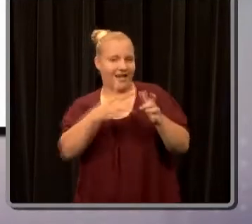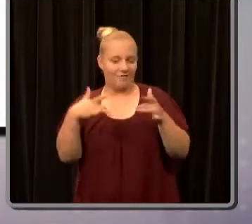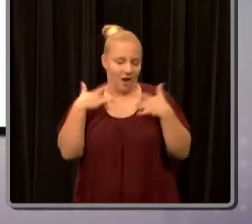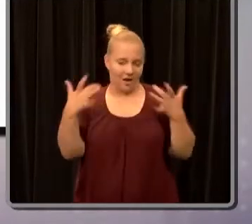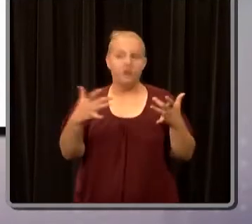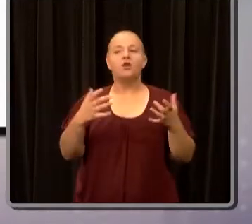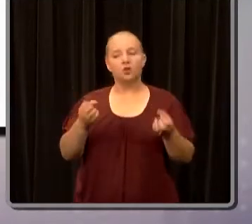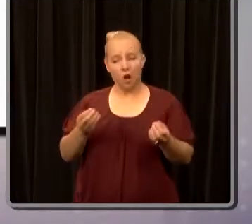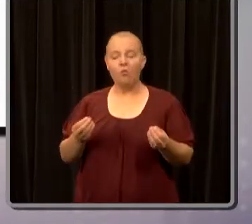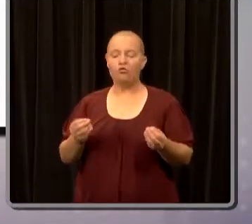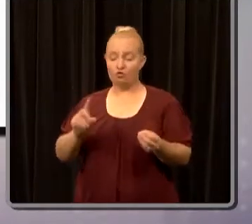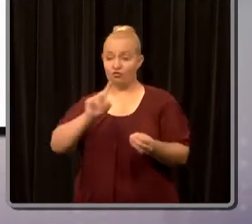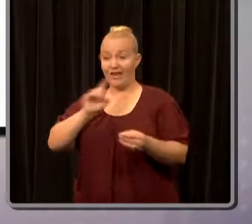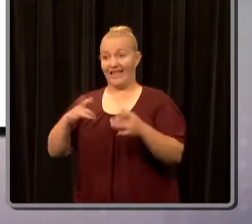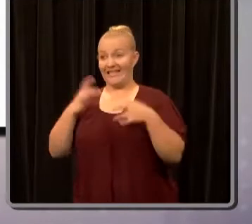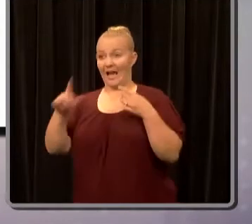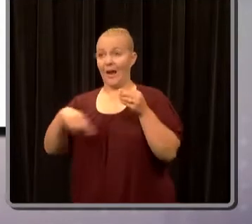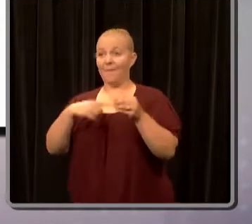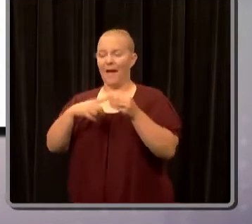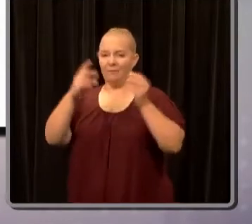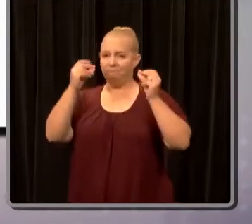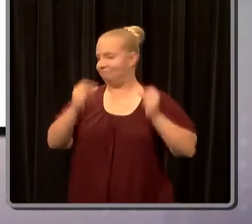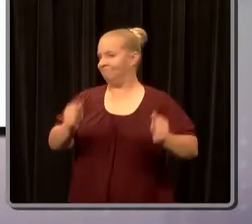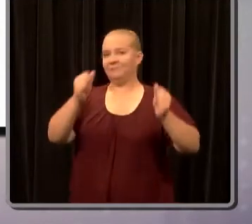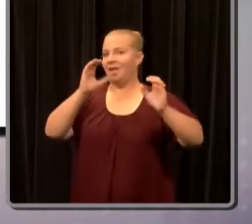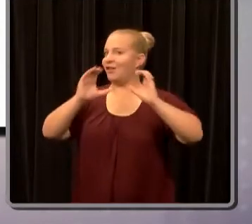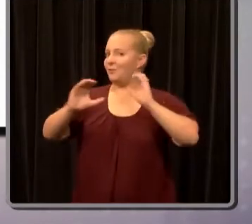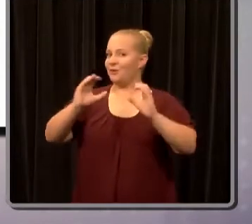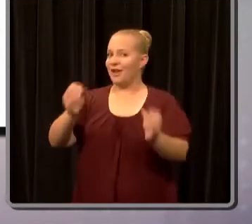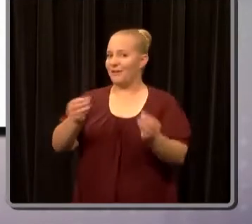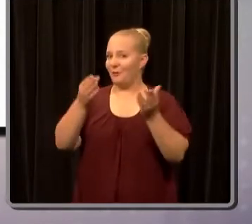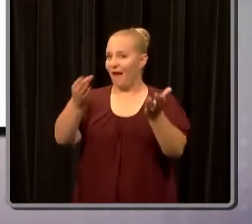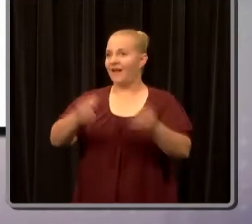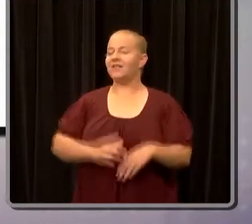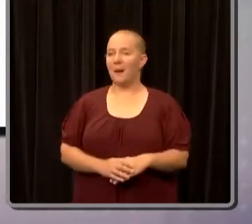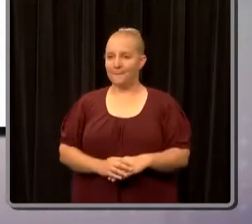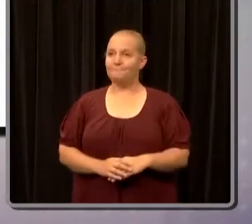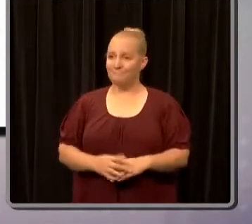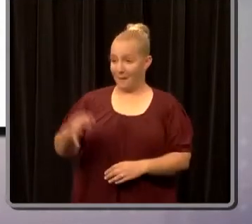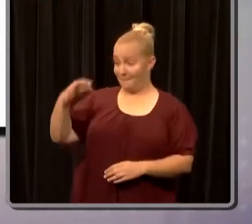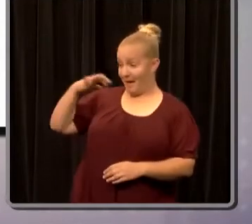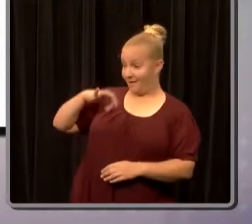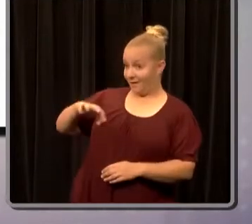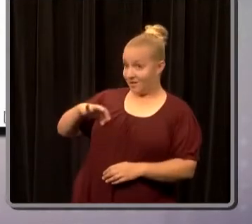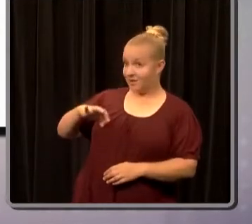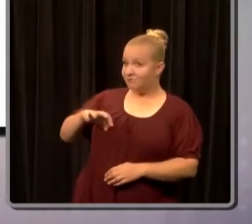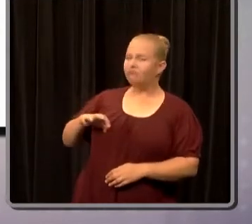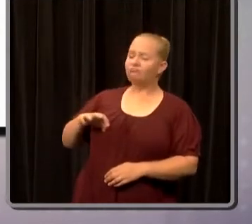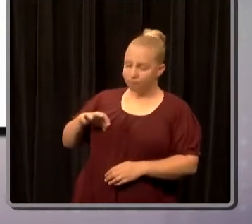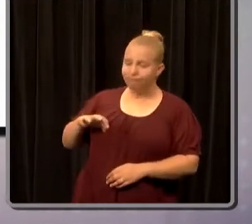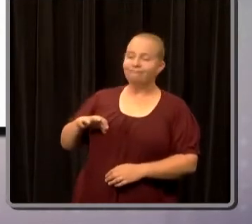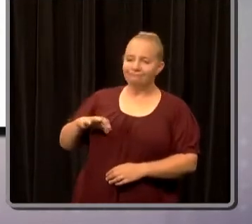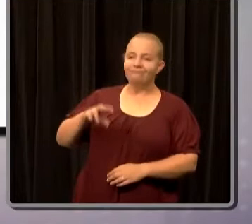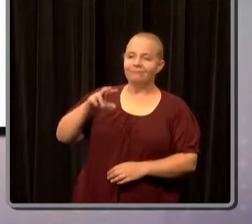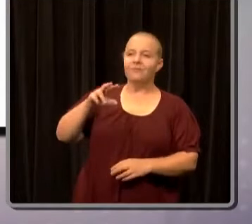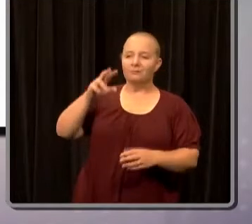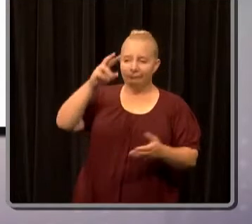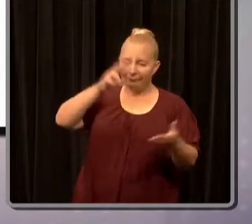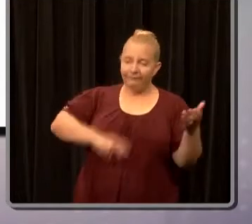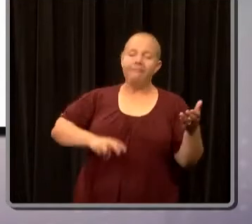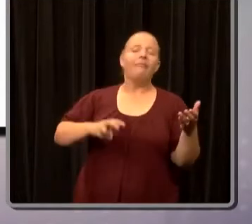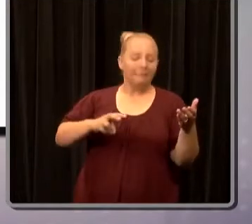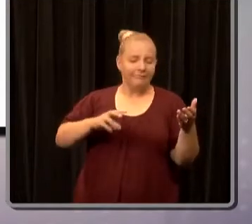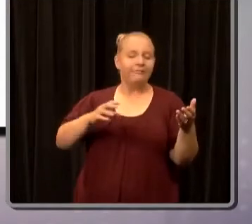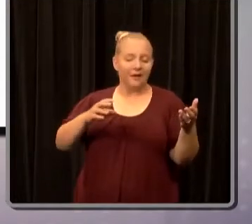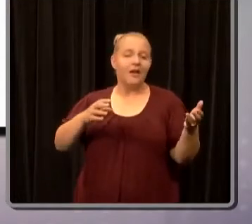So really excited about the instant communication that it provides. Benefits, pretty self-explanatory, but basically